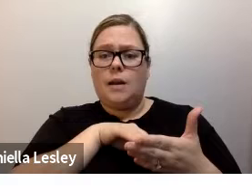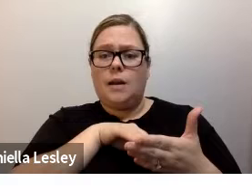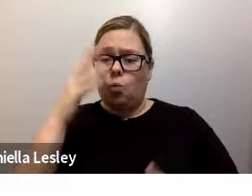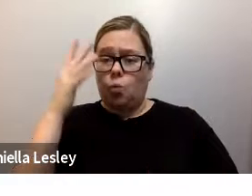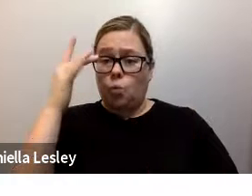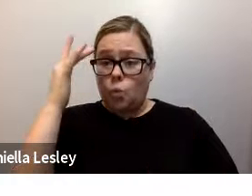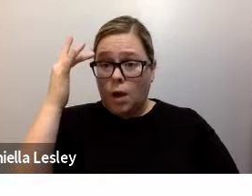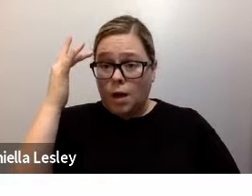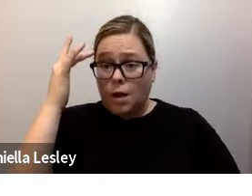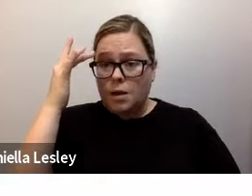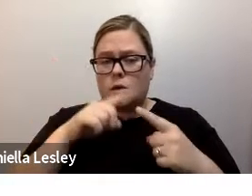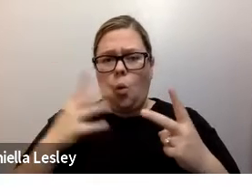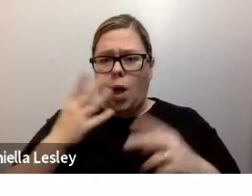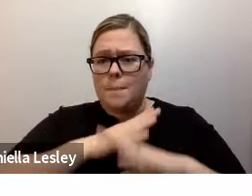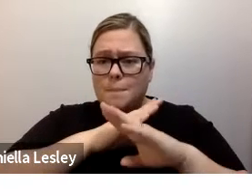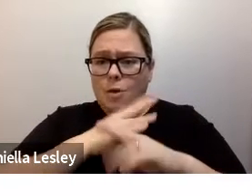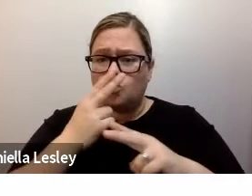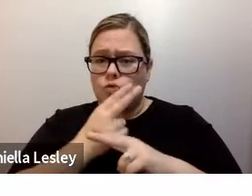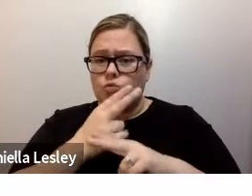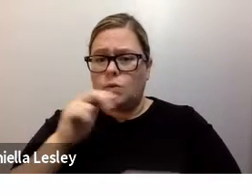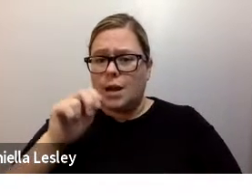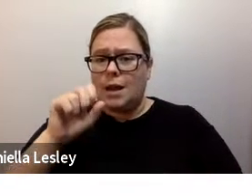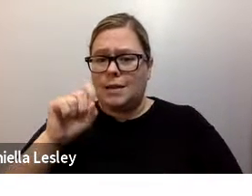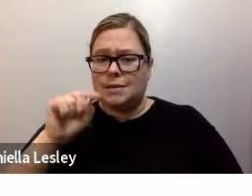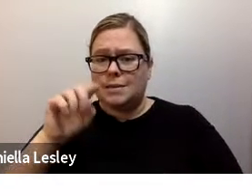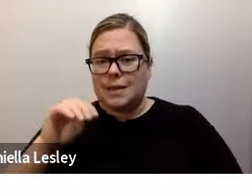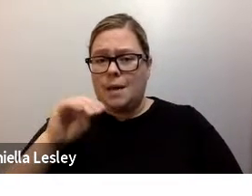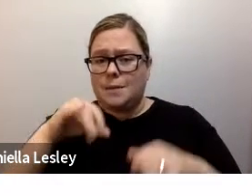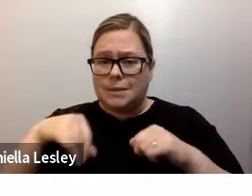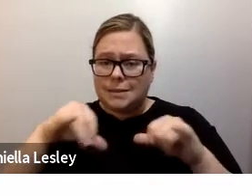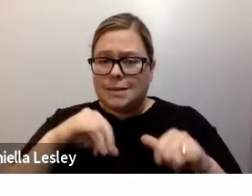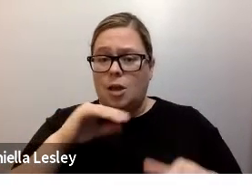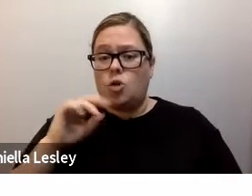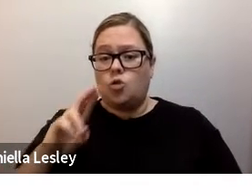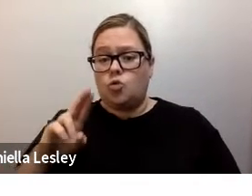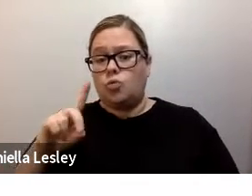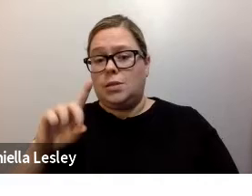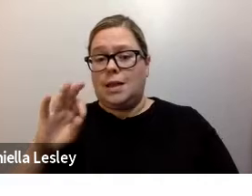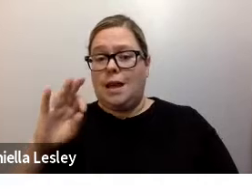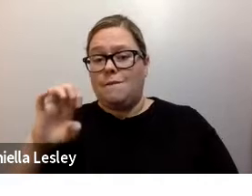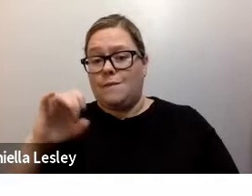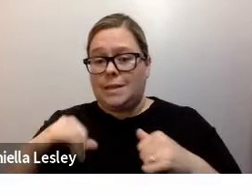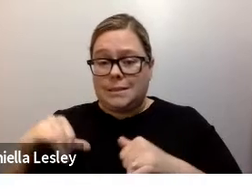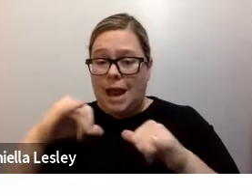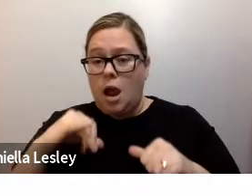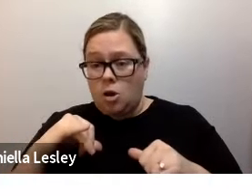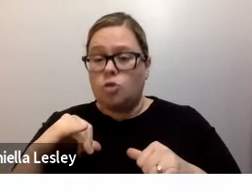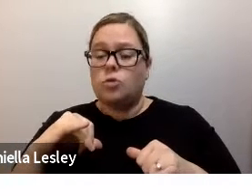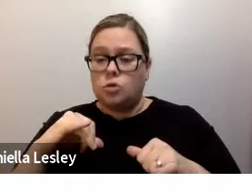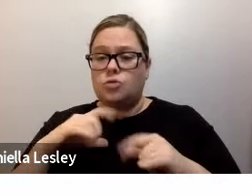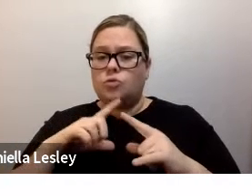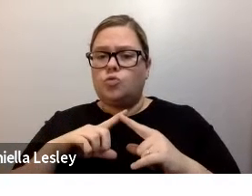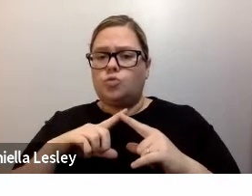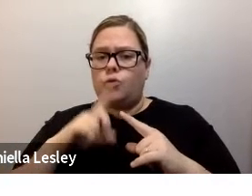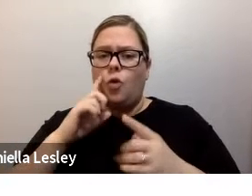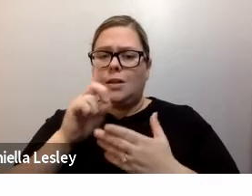what were the barriers to using the ASTM standards and the UDFE standards to designing accessible fitness